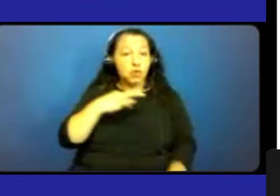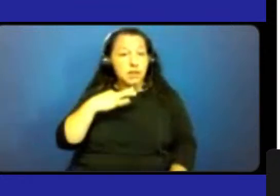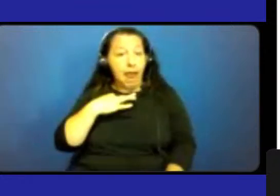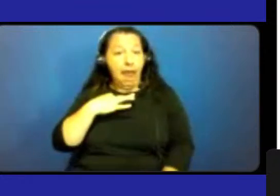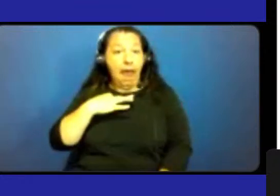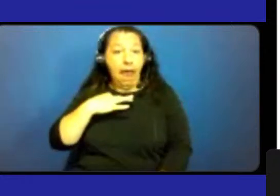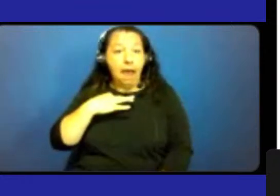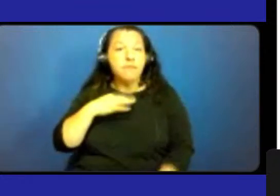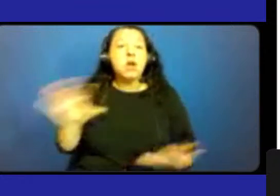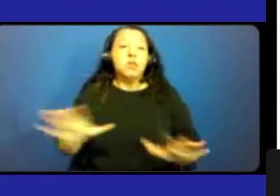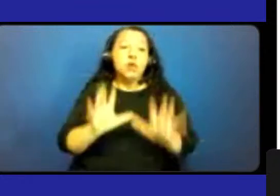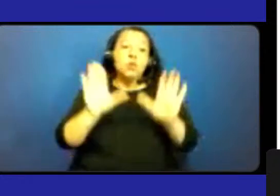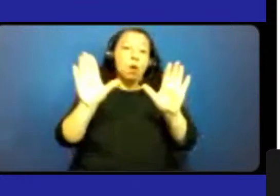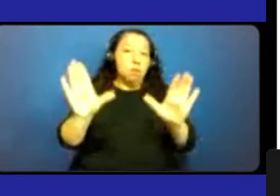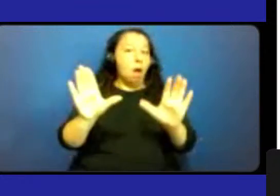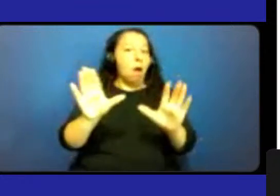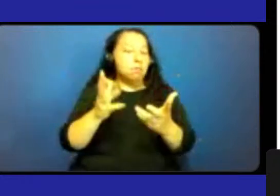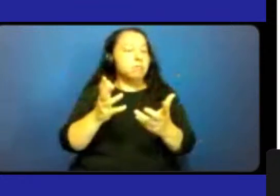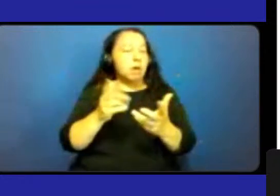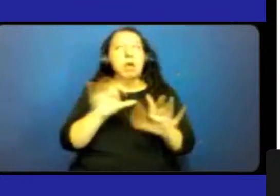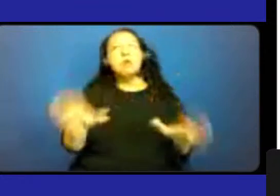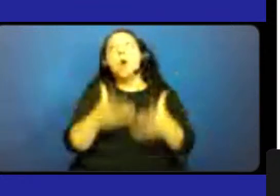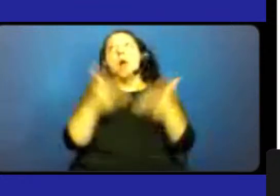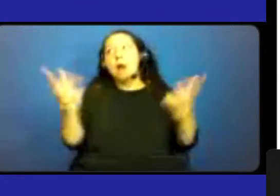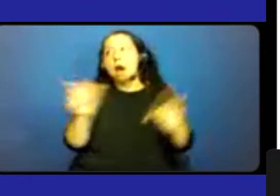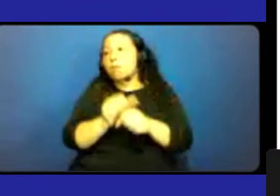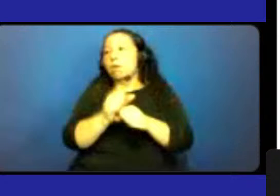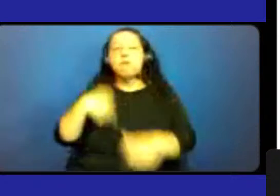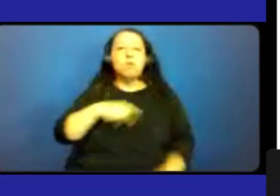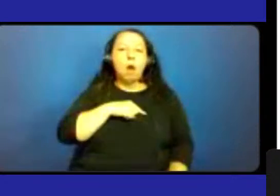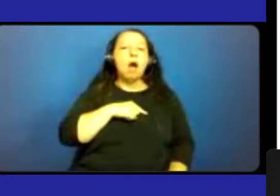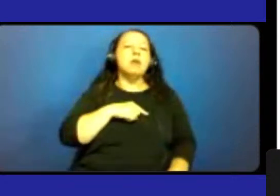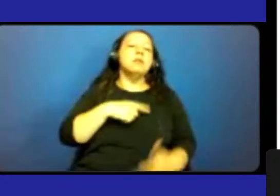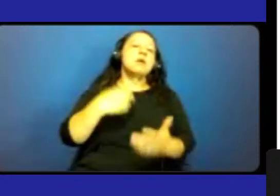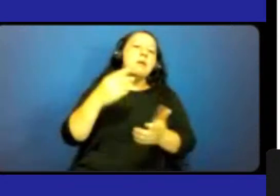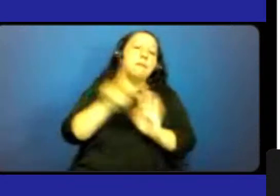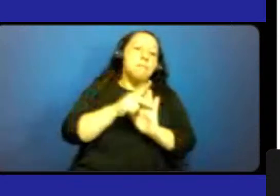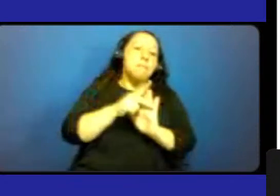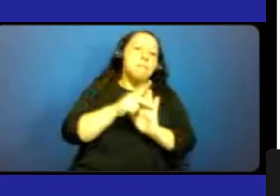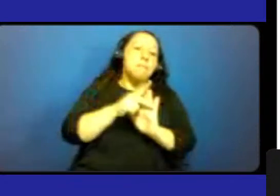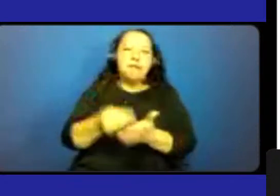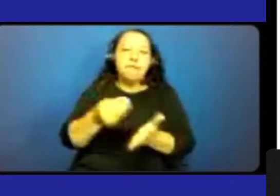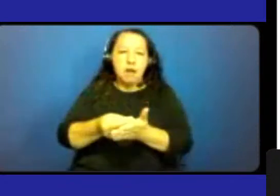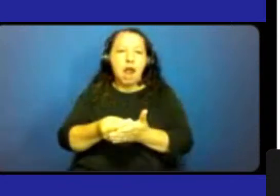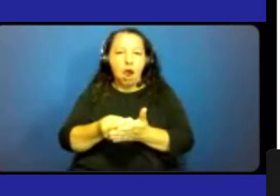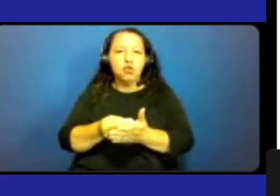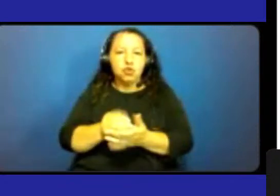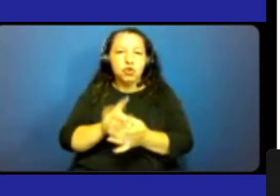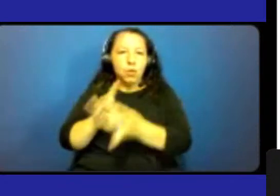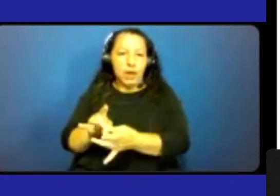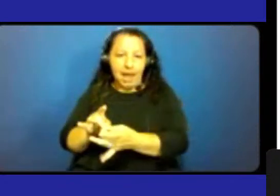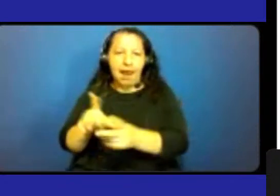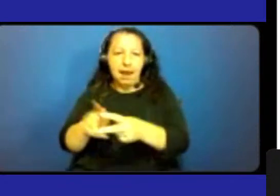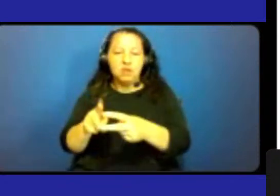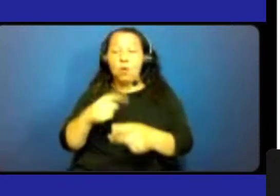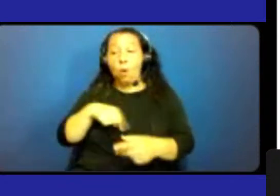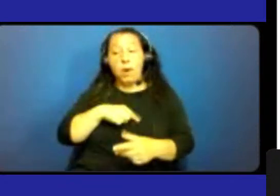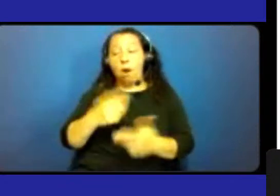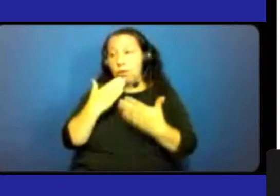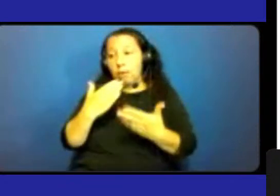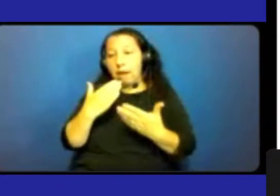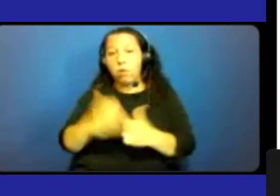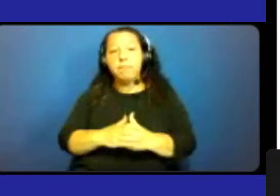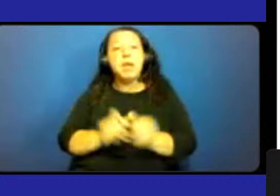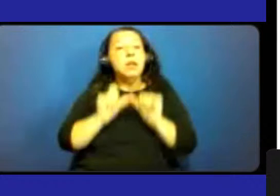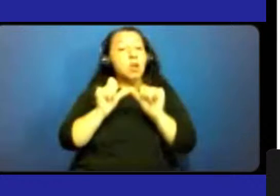do a great deal for us financially and policy-wise. We are very, very grateful. And then just, there's ongoing